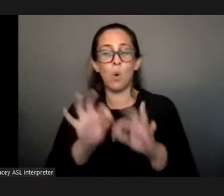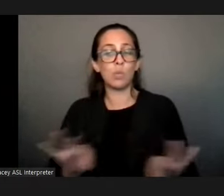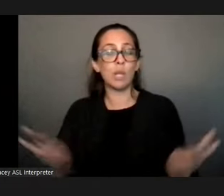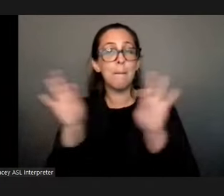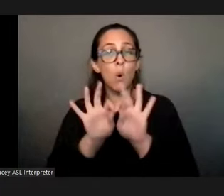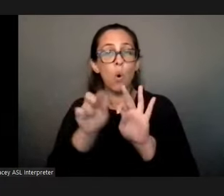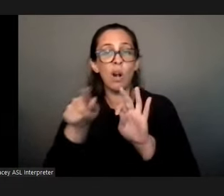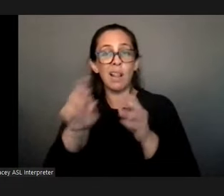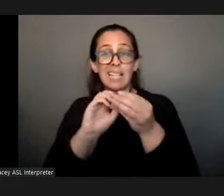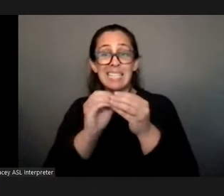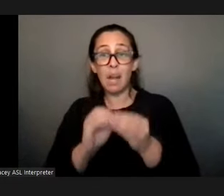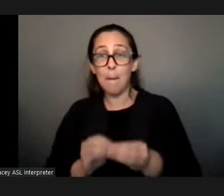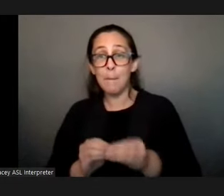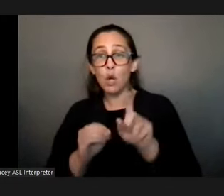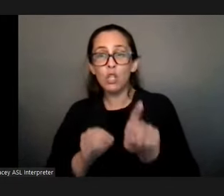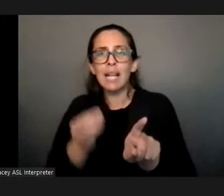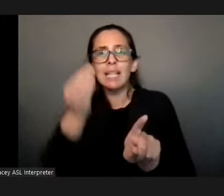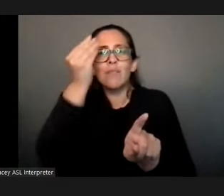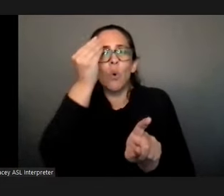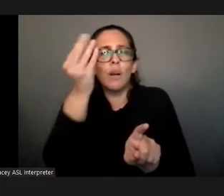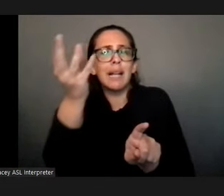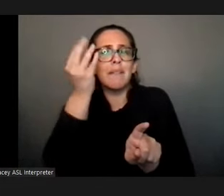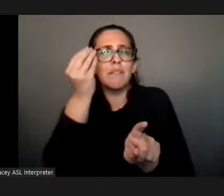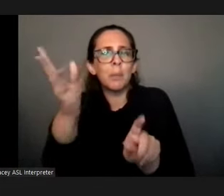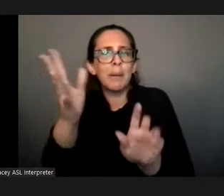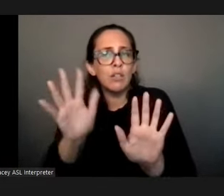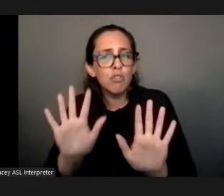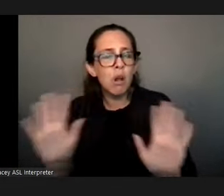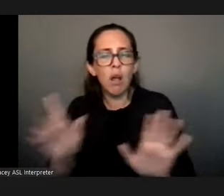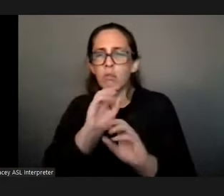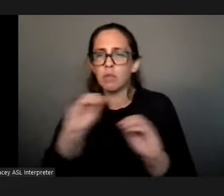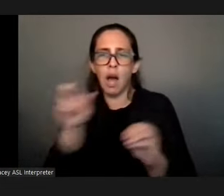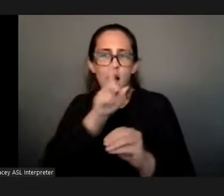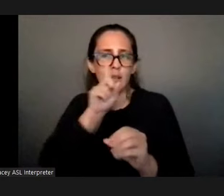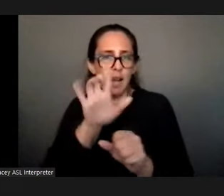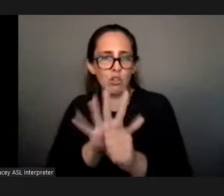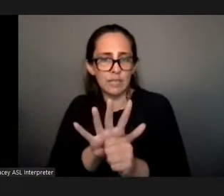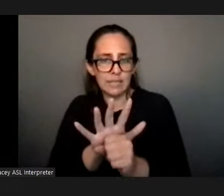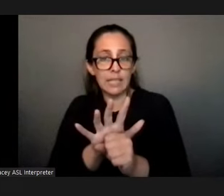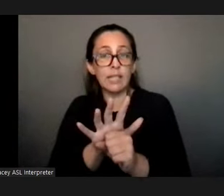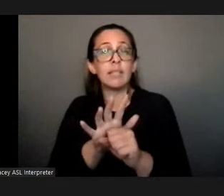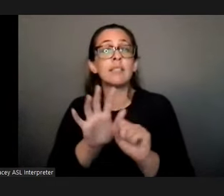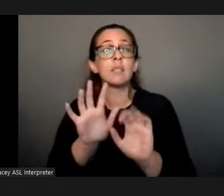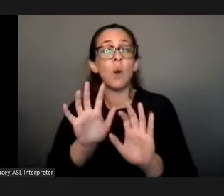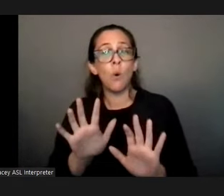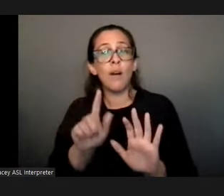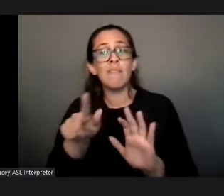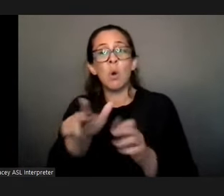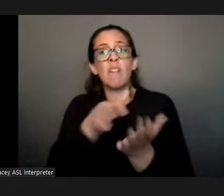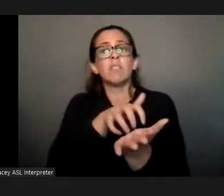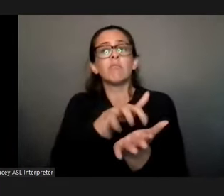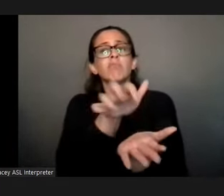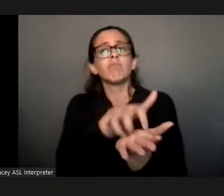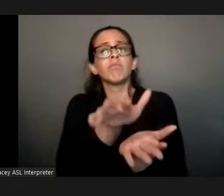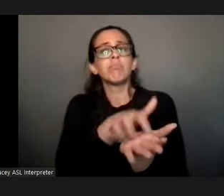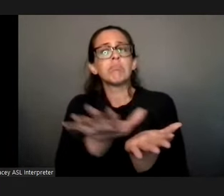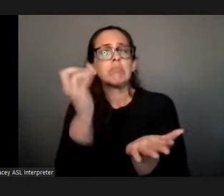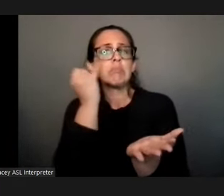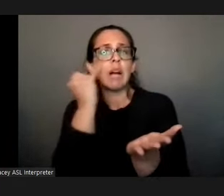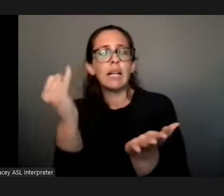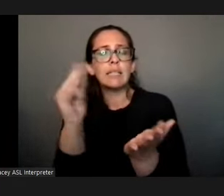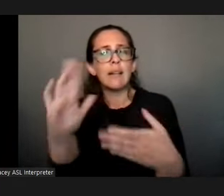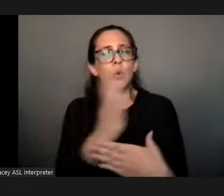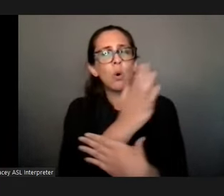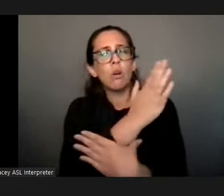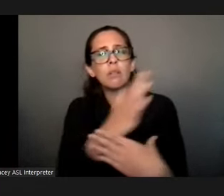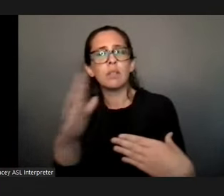I am about to share are for informational purposes and subject to change. With that said, to give you at least a sense of the range of potential toll